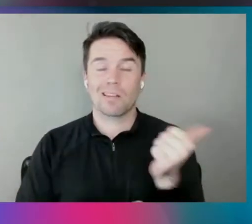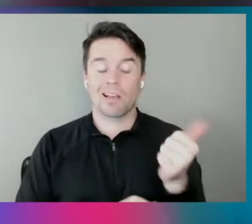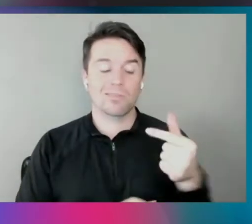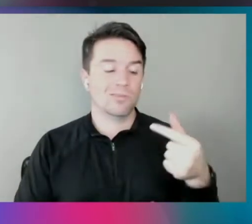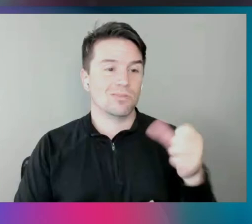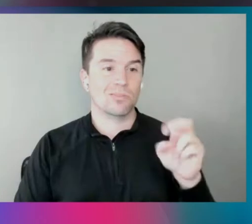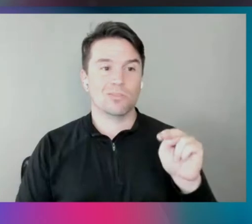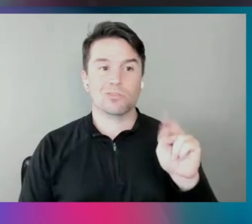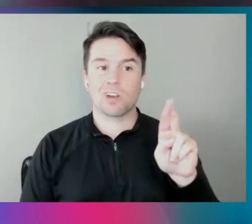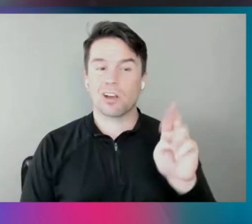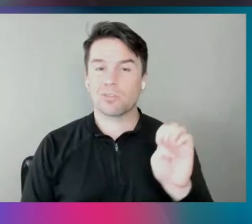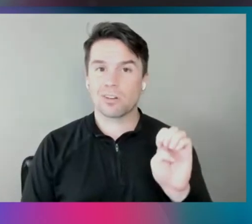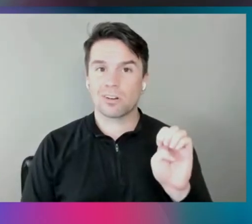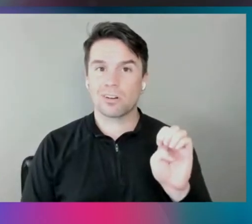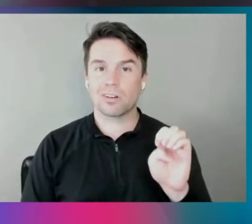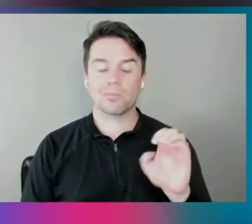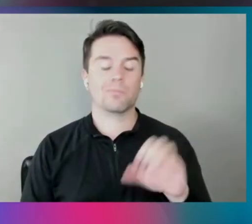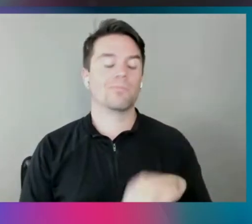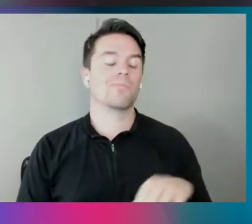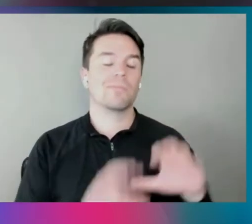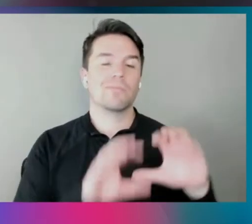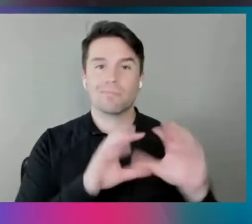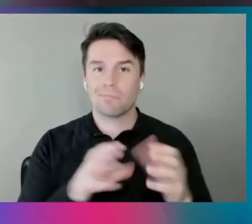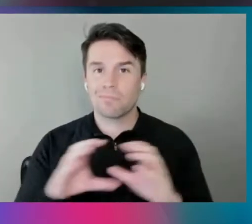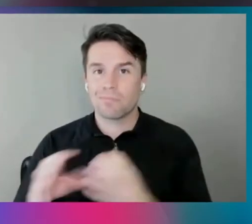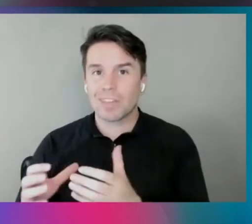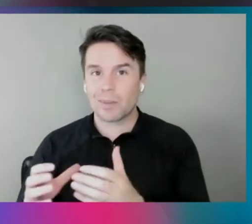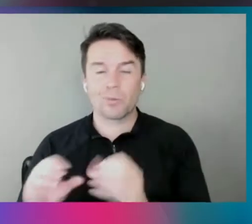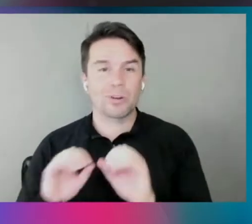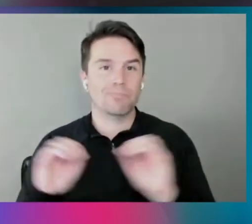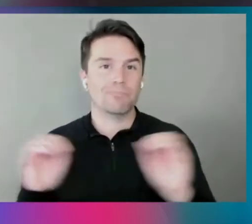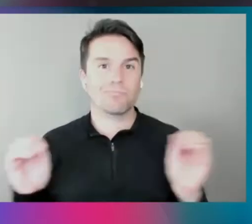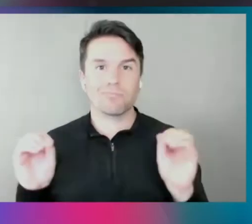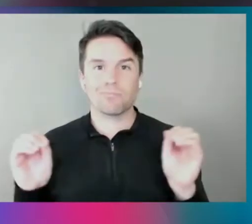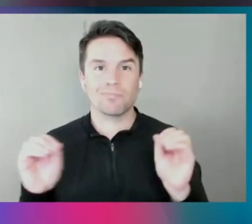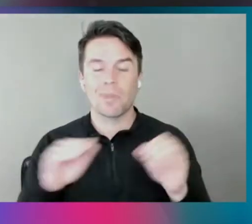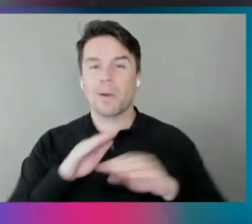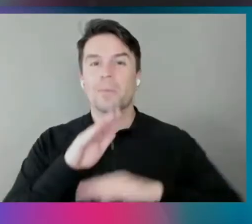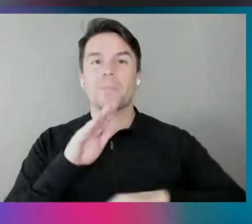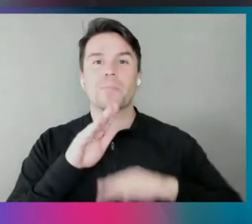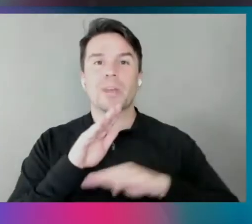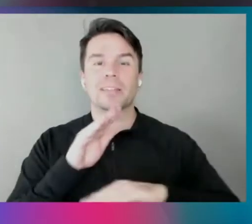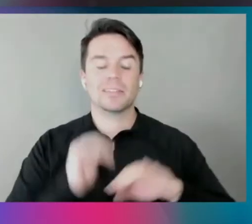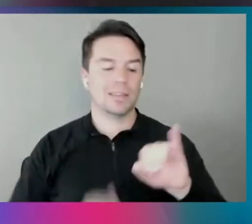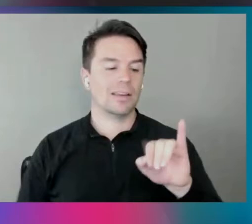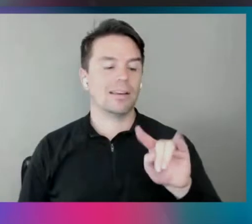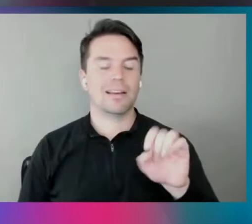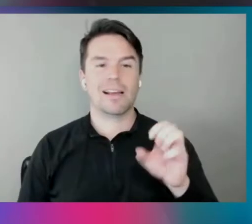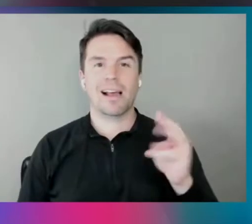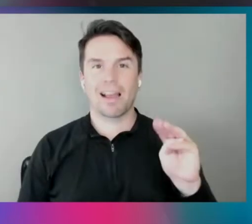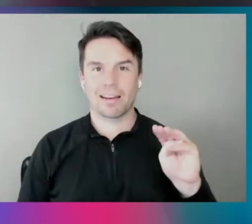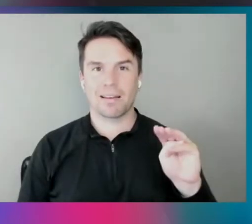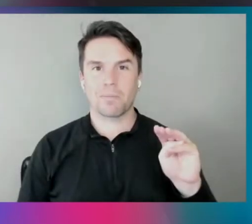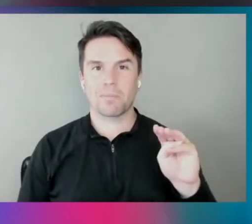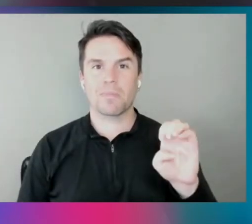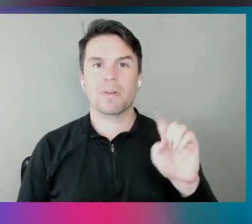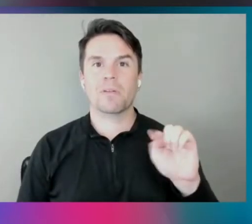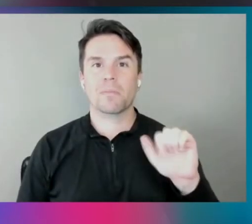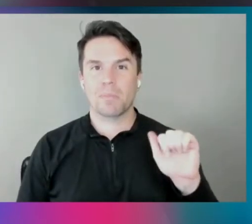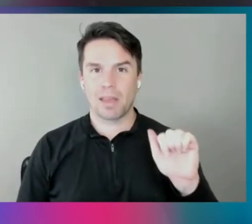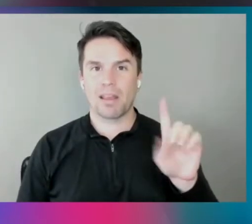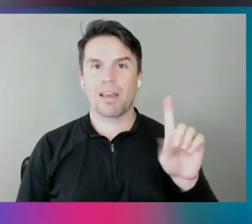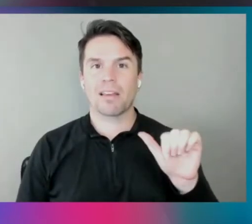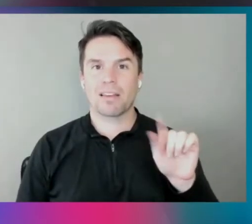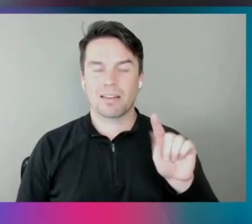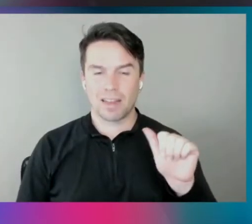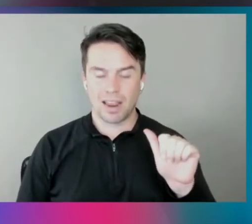very, very basic item metadata is what I would call it, but still created a very compelling